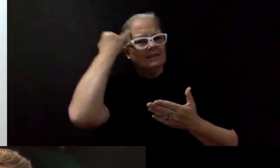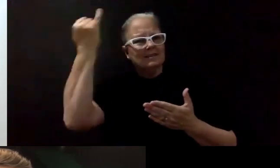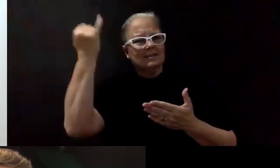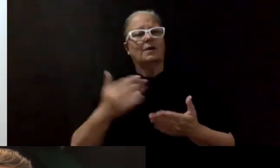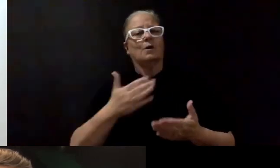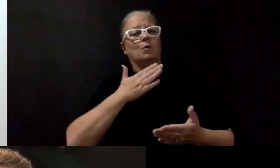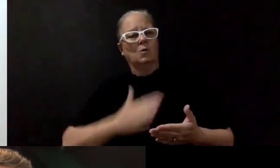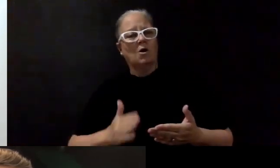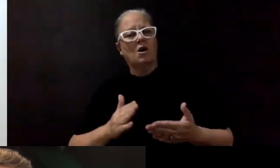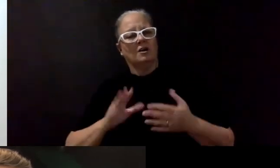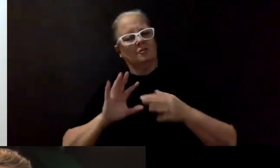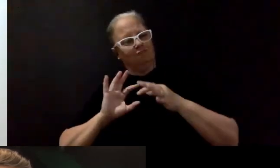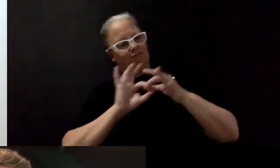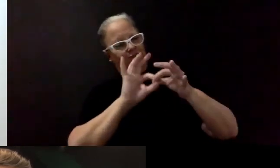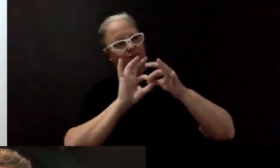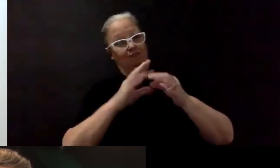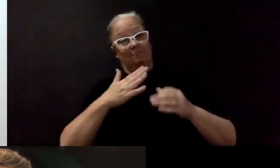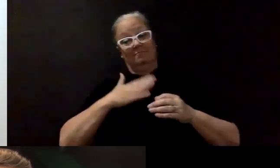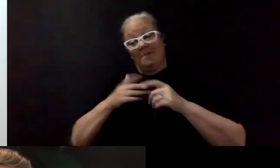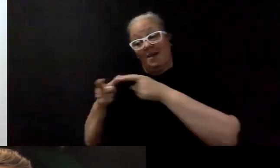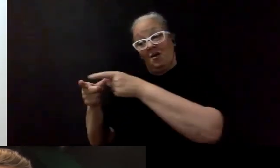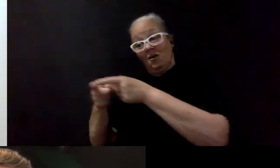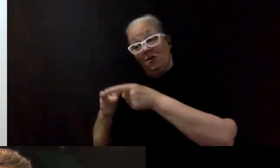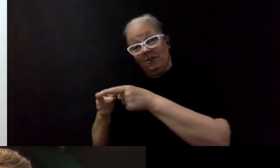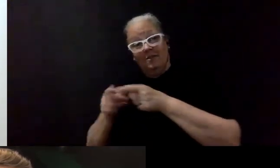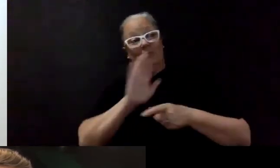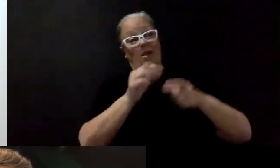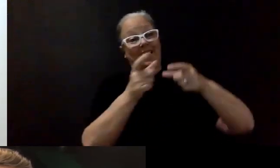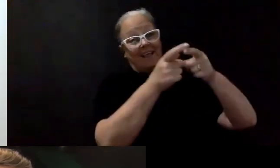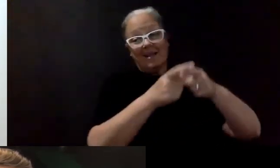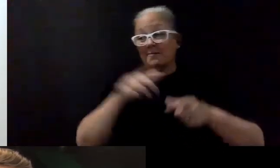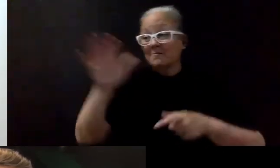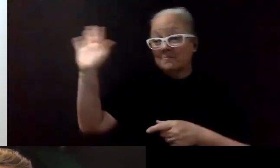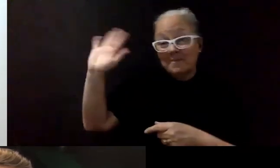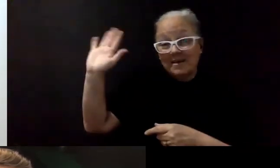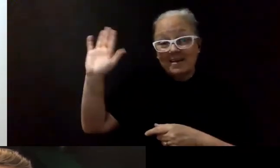our island nations. Bye bye, Matthew,